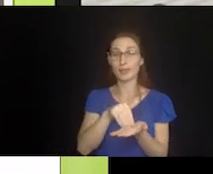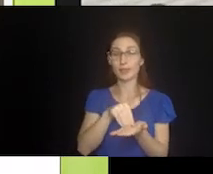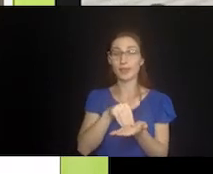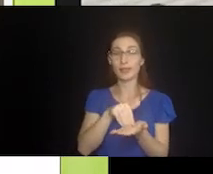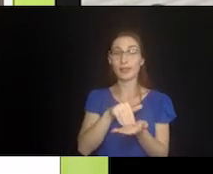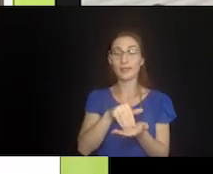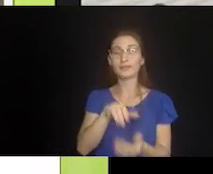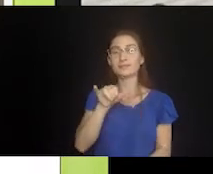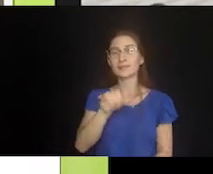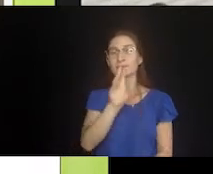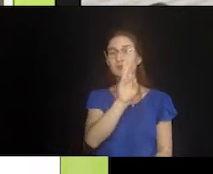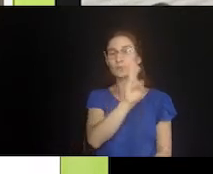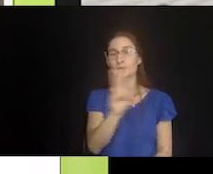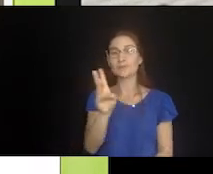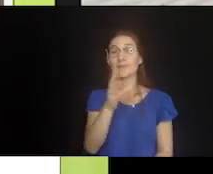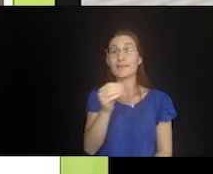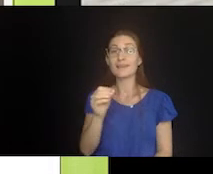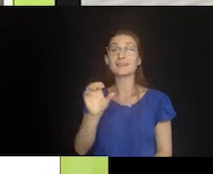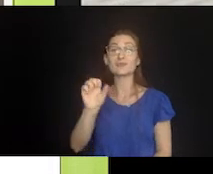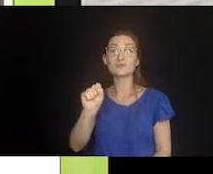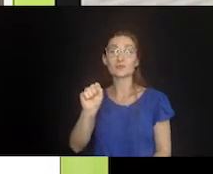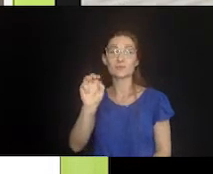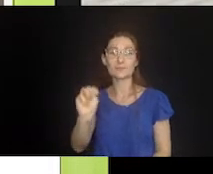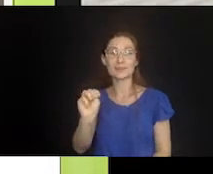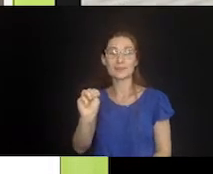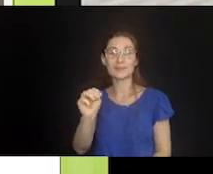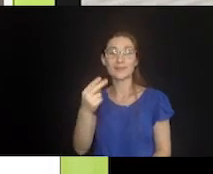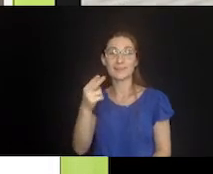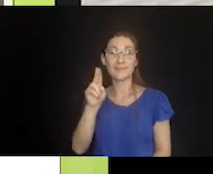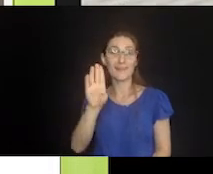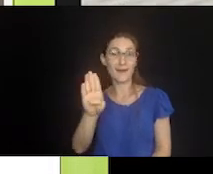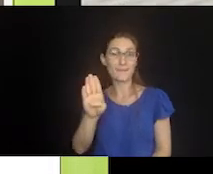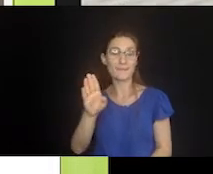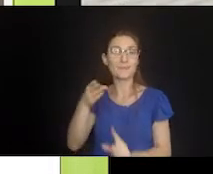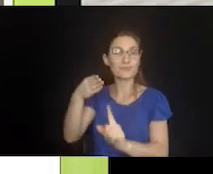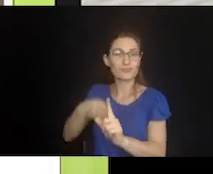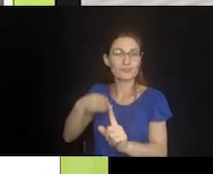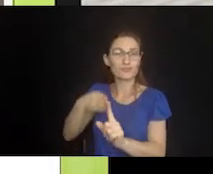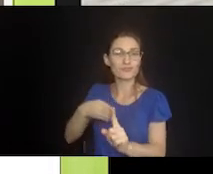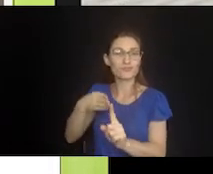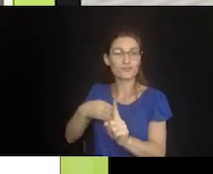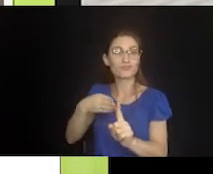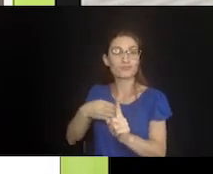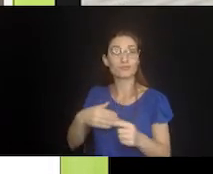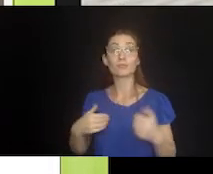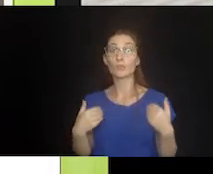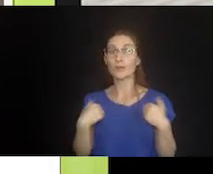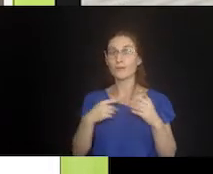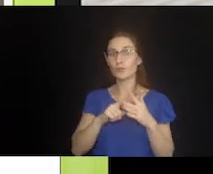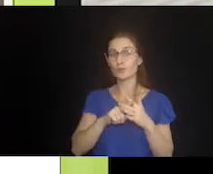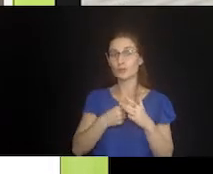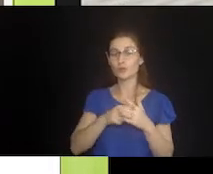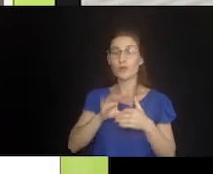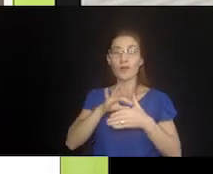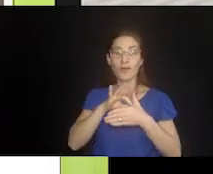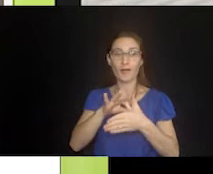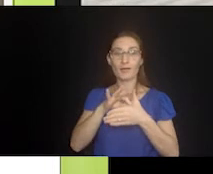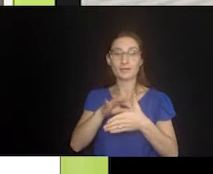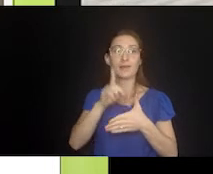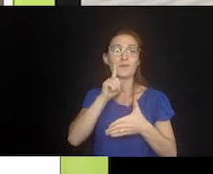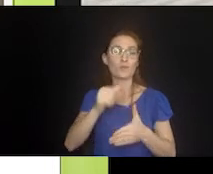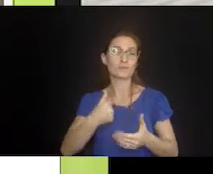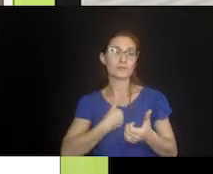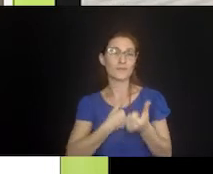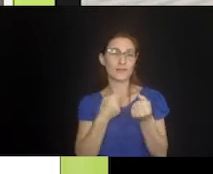Florida SelfAdvocacy Central. It's our website and social media hub. It includes